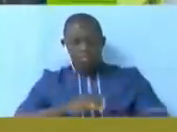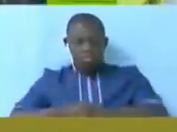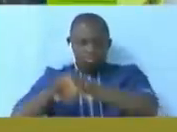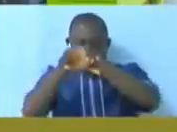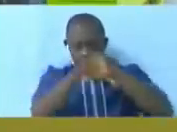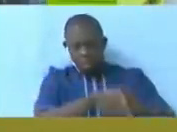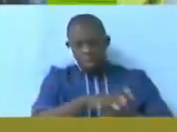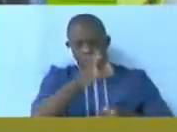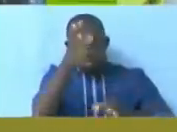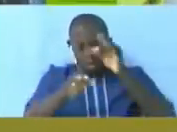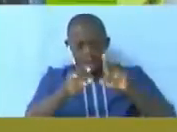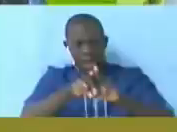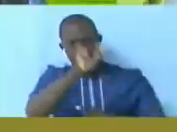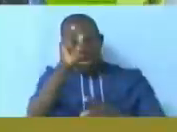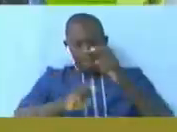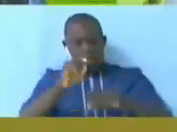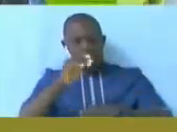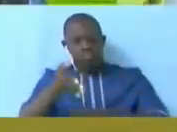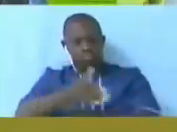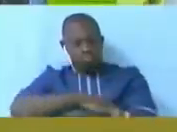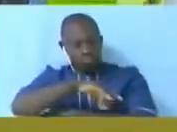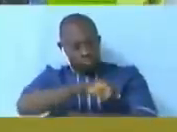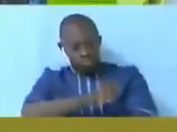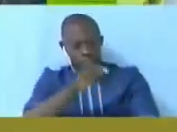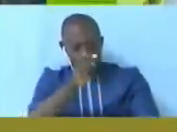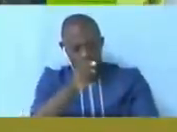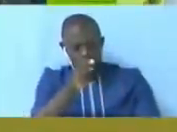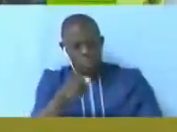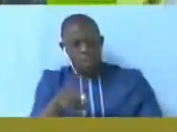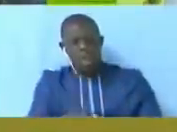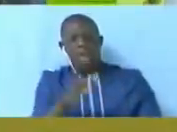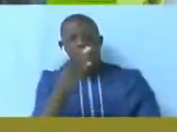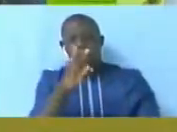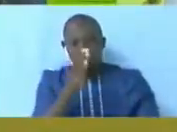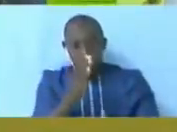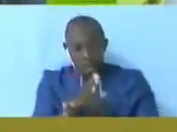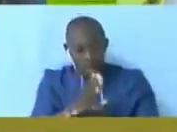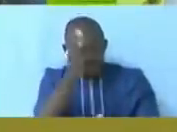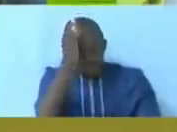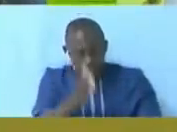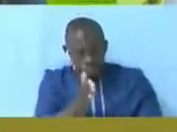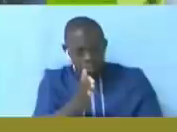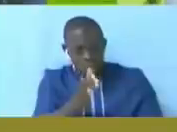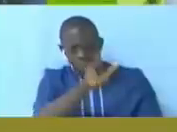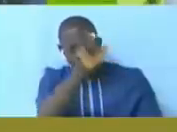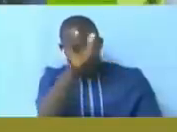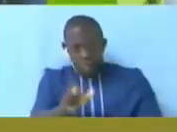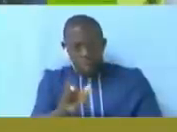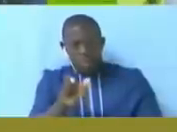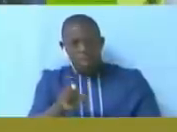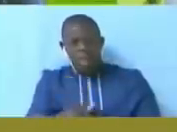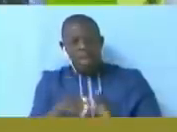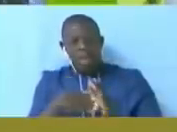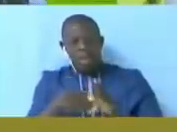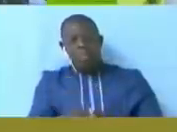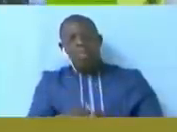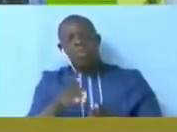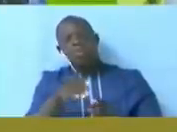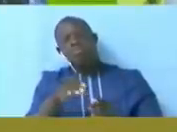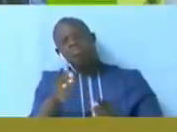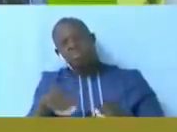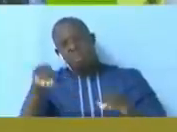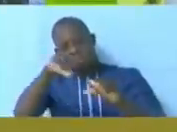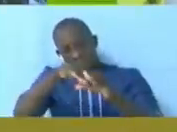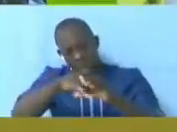you to court and you have been convicted. If it was true that Jesus was part of that ring of conspiracy